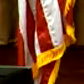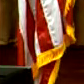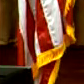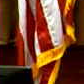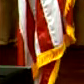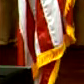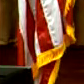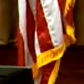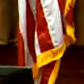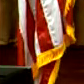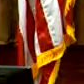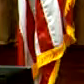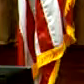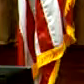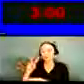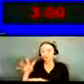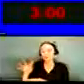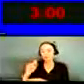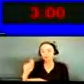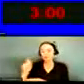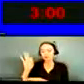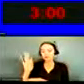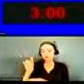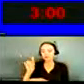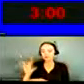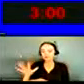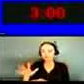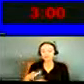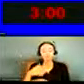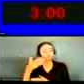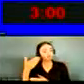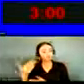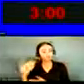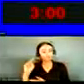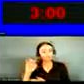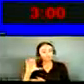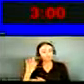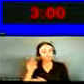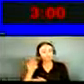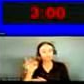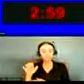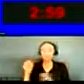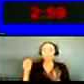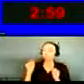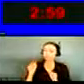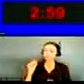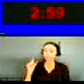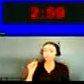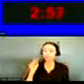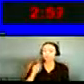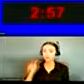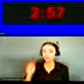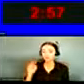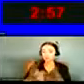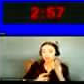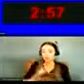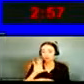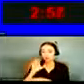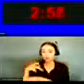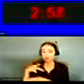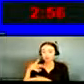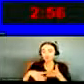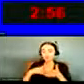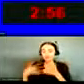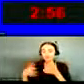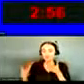Councilmember McDuffie. Thank you, Mr. Chairman. The 2022 World Cup tournament is scheduled to occur